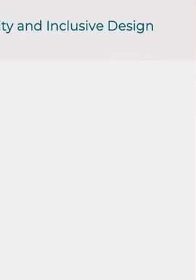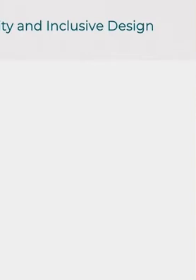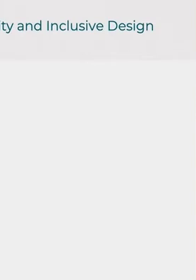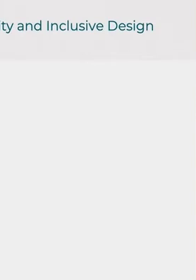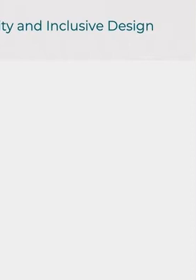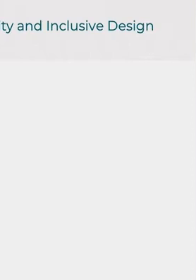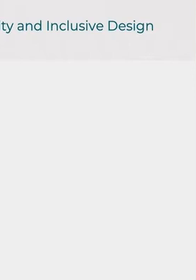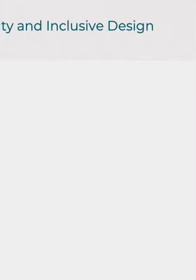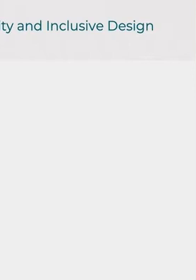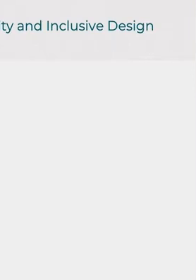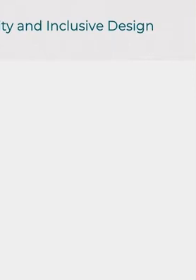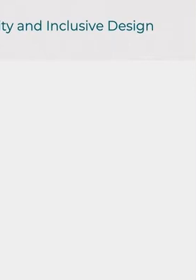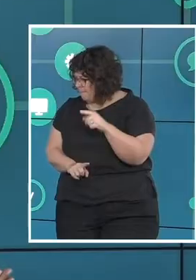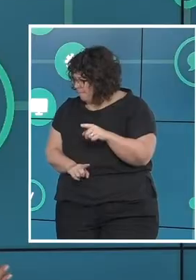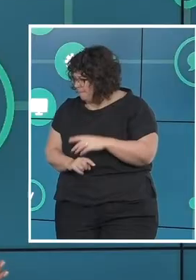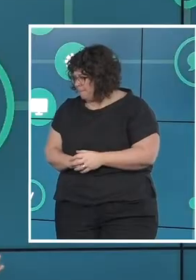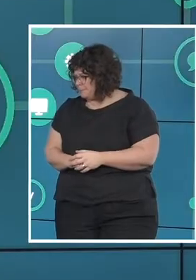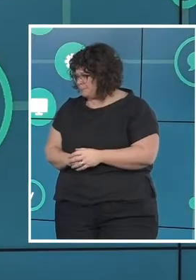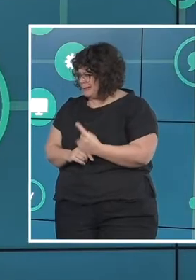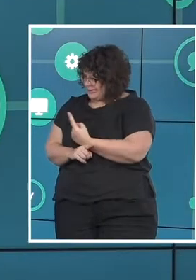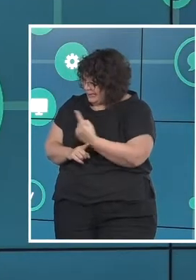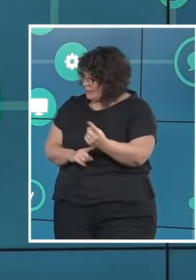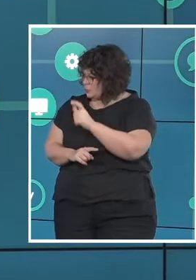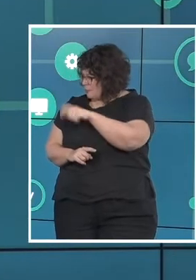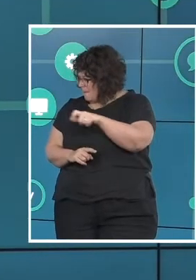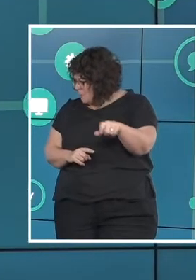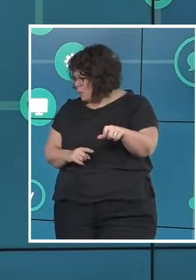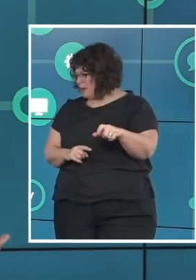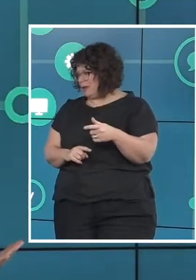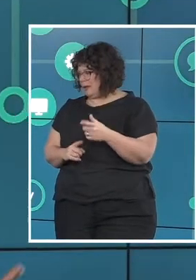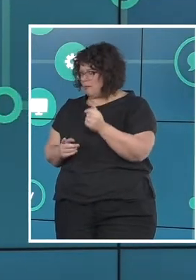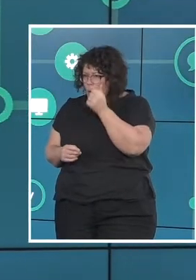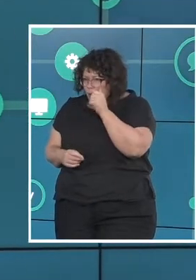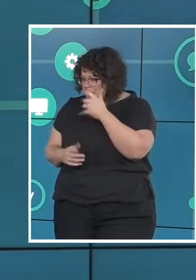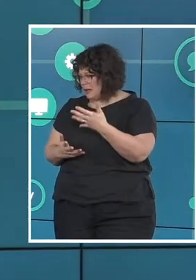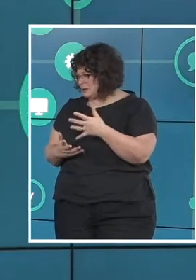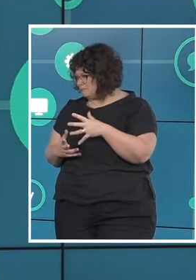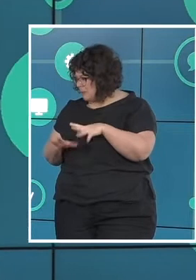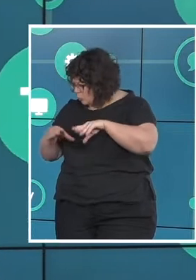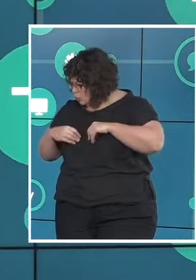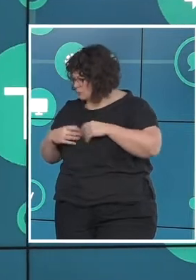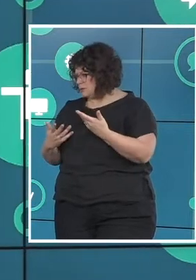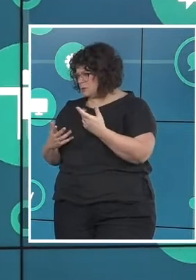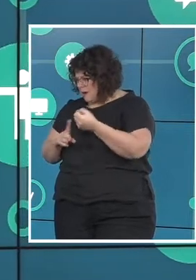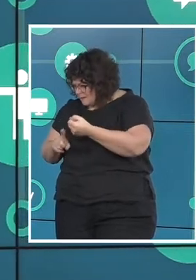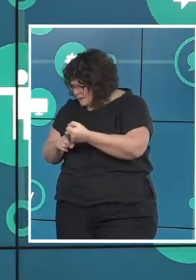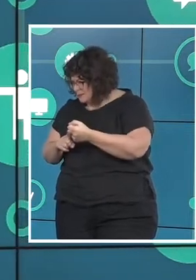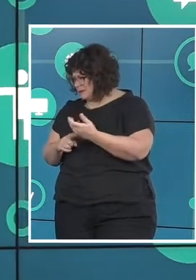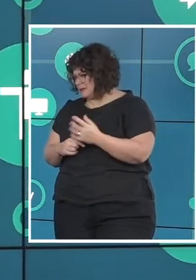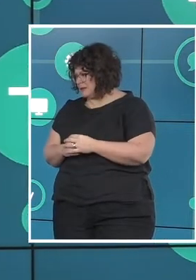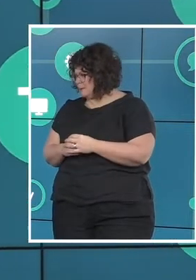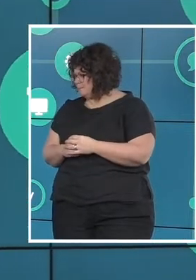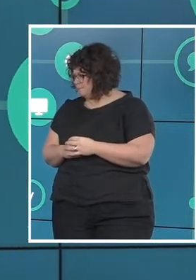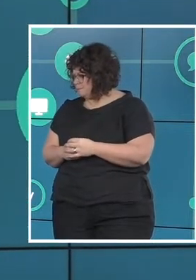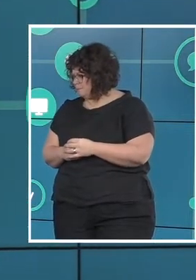But because we want to get you more engaged, because it's the first presentation of the morning, I thought that we could do something fun.